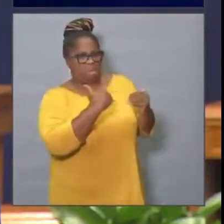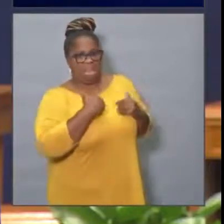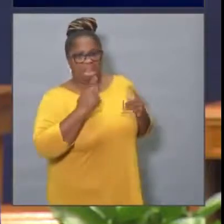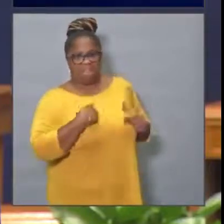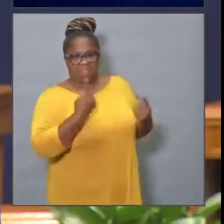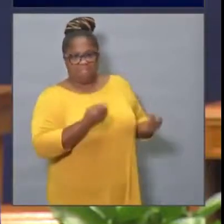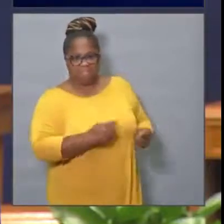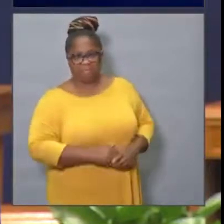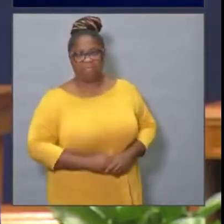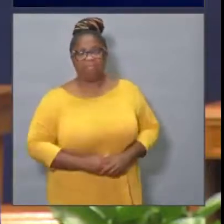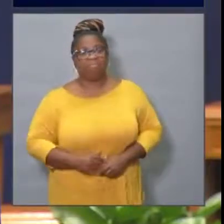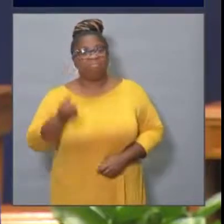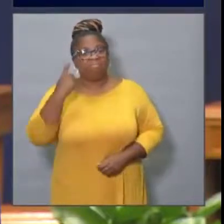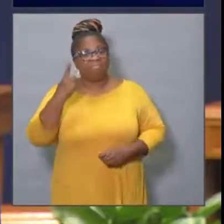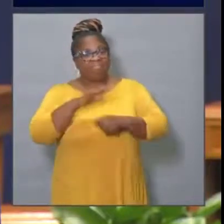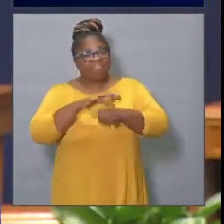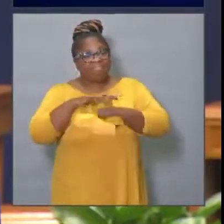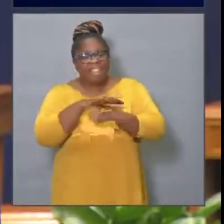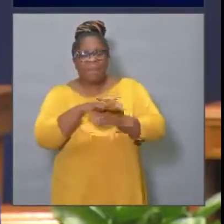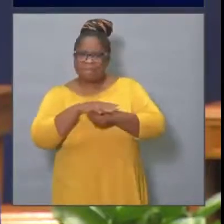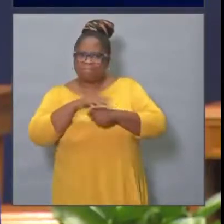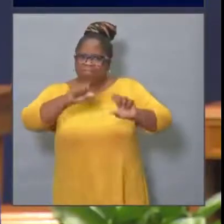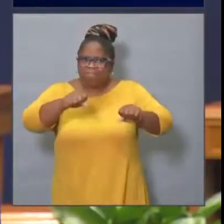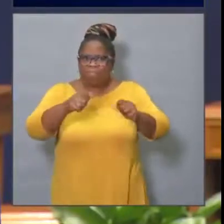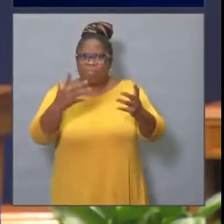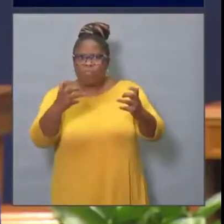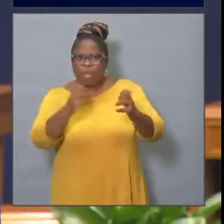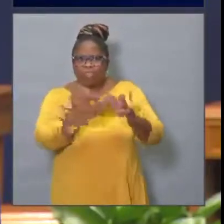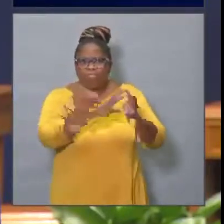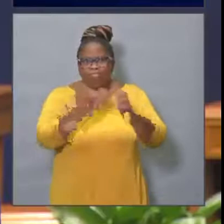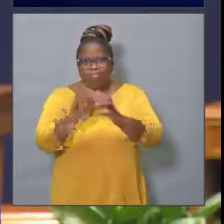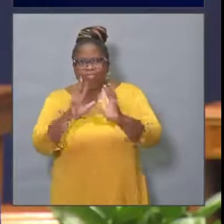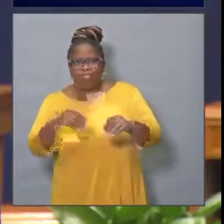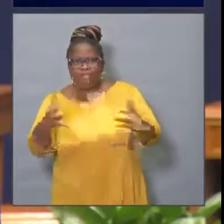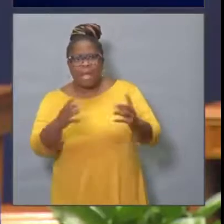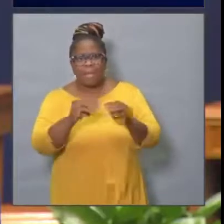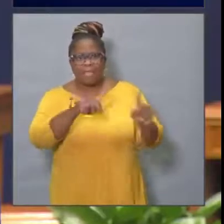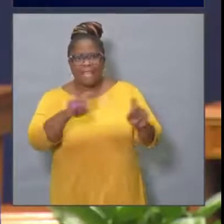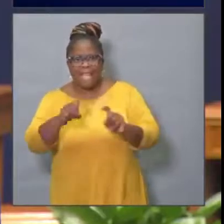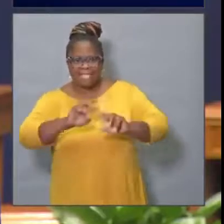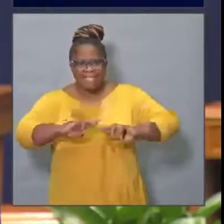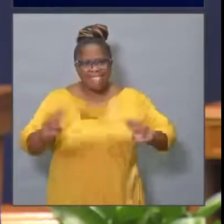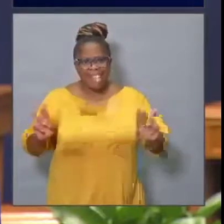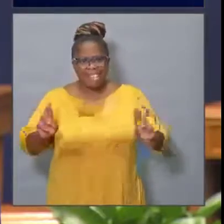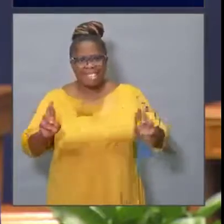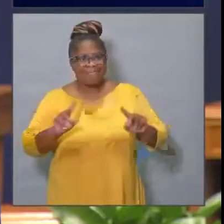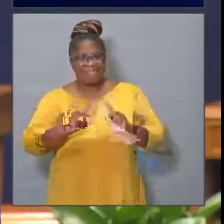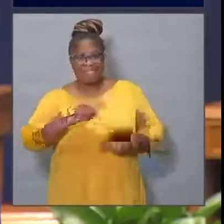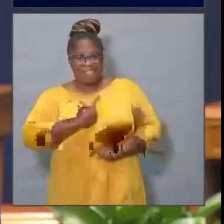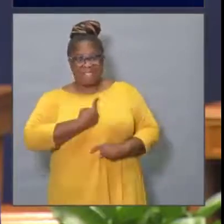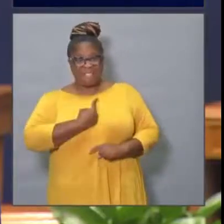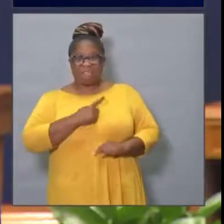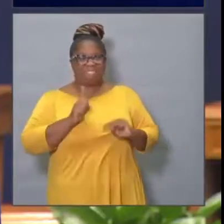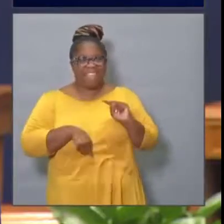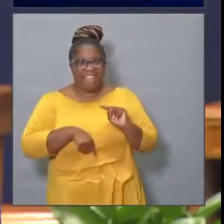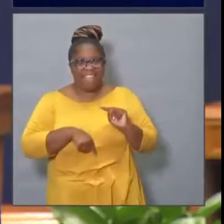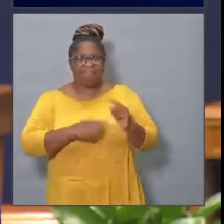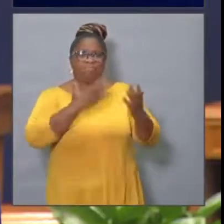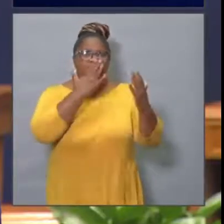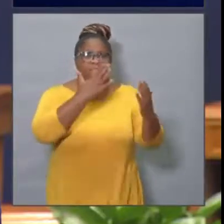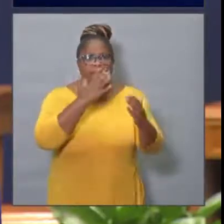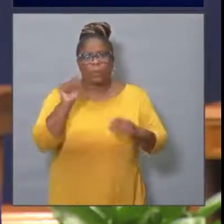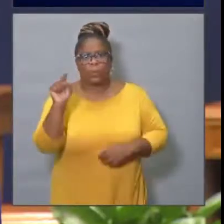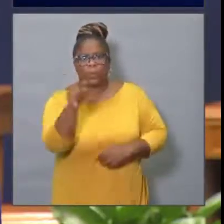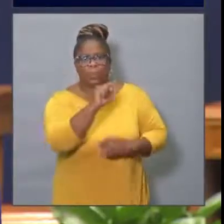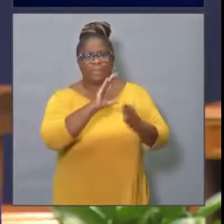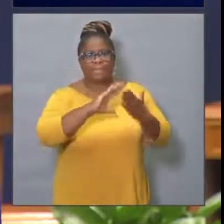While the county is committed to ramping up testing broadly, I know that we can't do it alone, and I'm grateful to the cities that have stepped up to use their